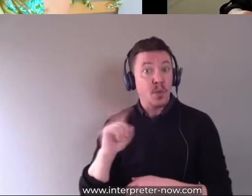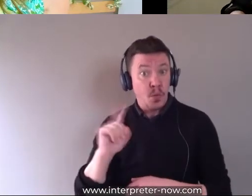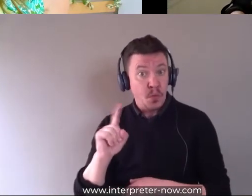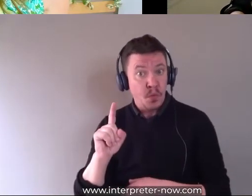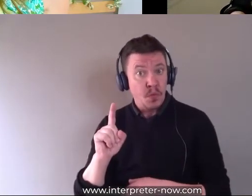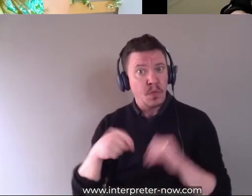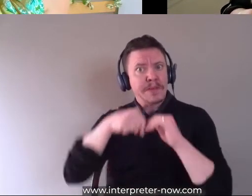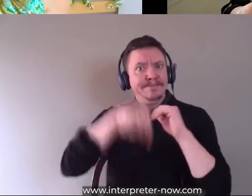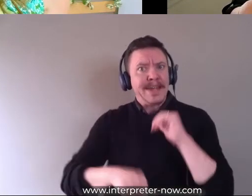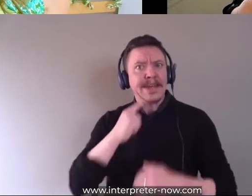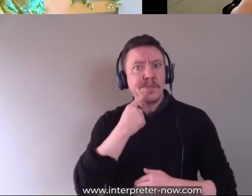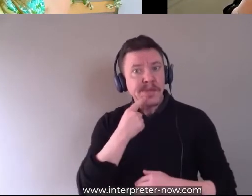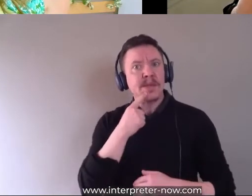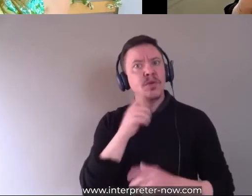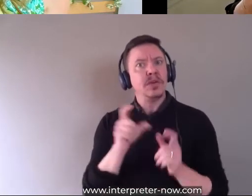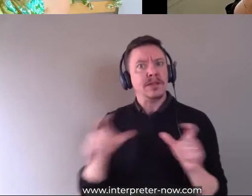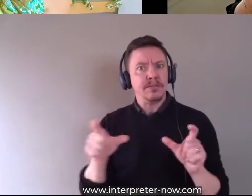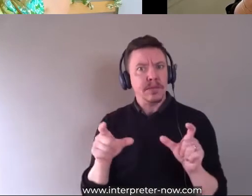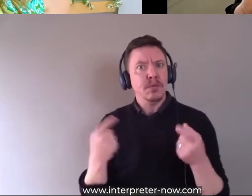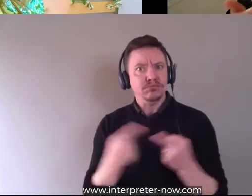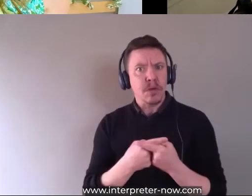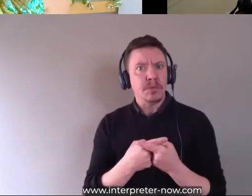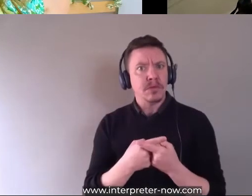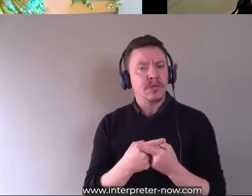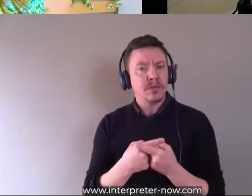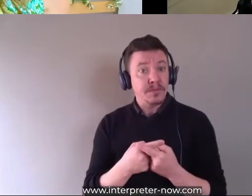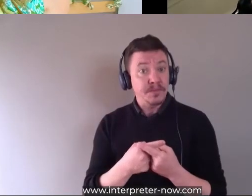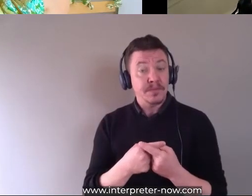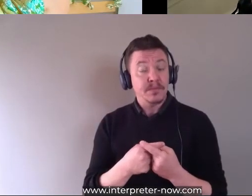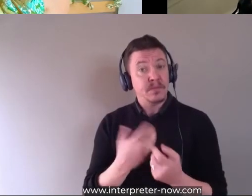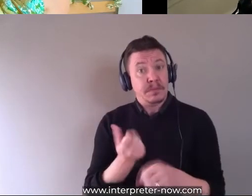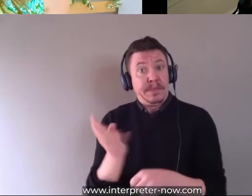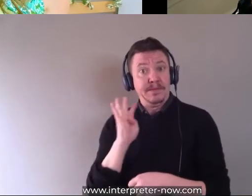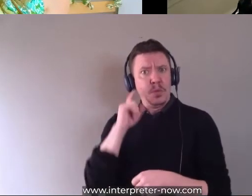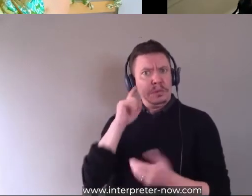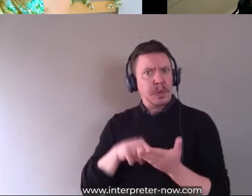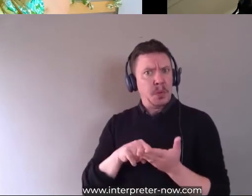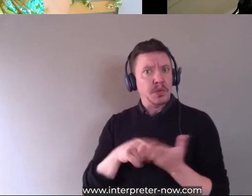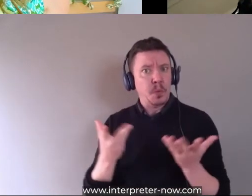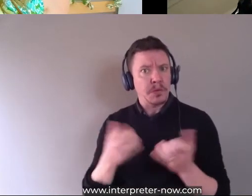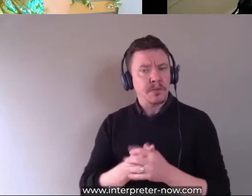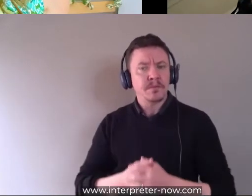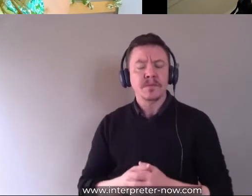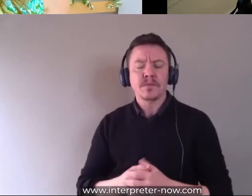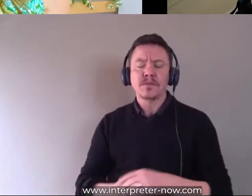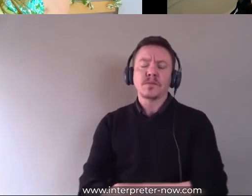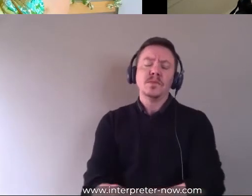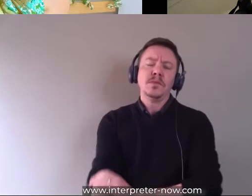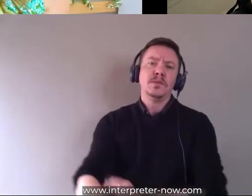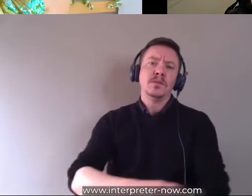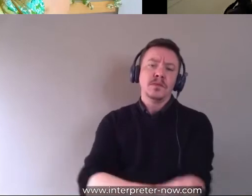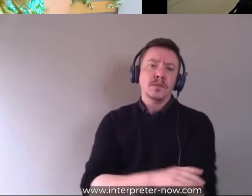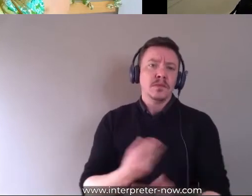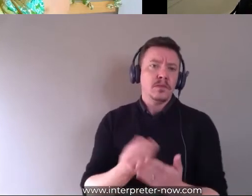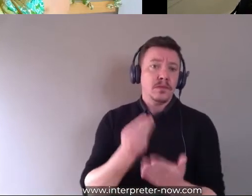meaty people problems. And you know, I think if the last few years have shown us anything, it's that money